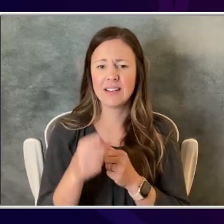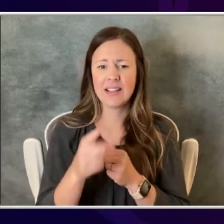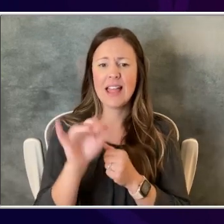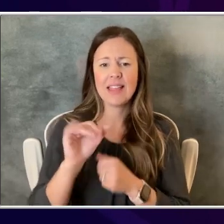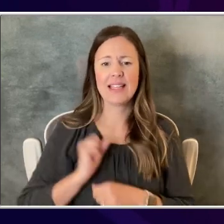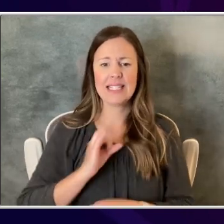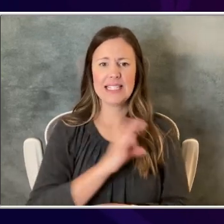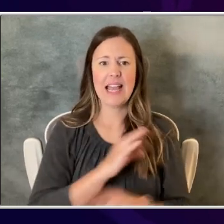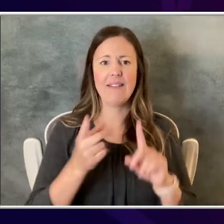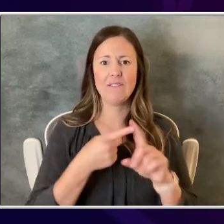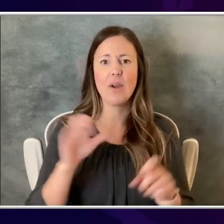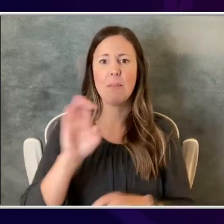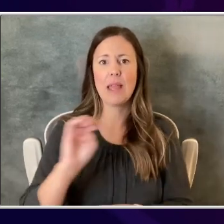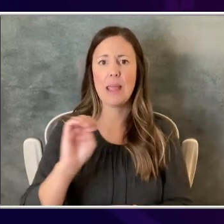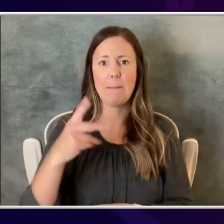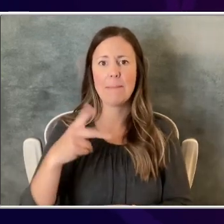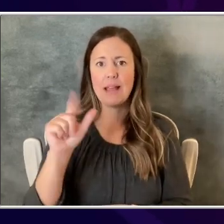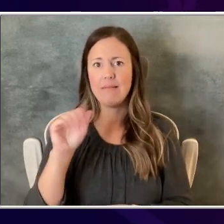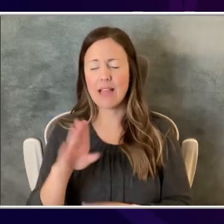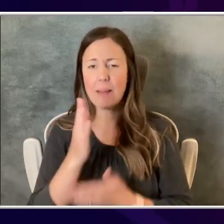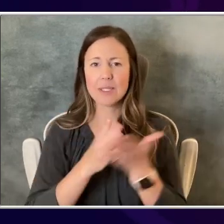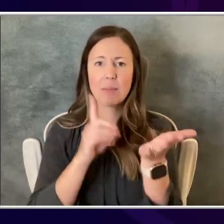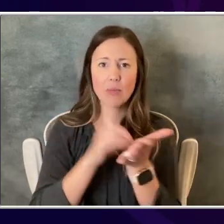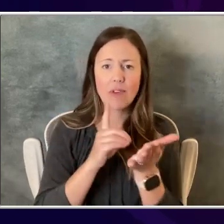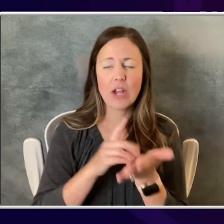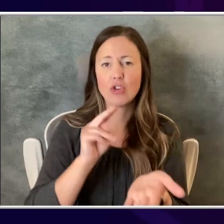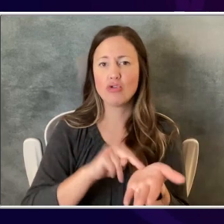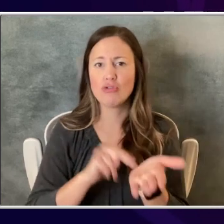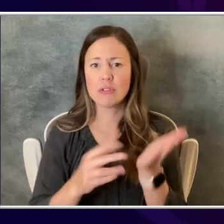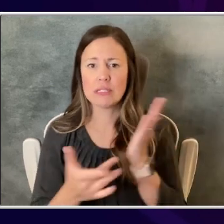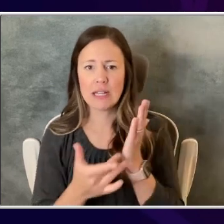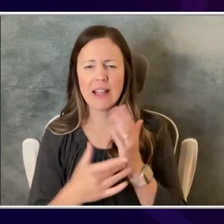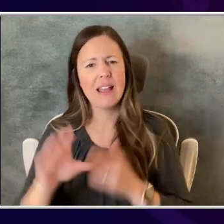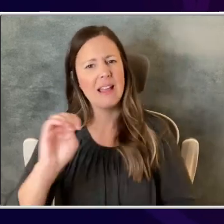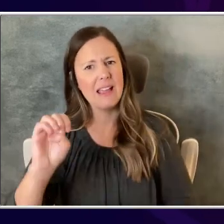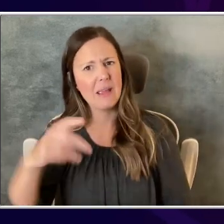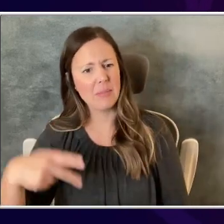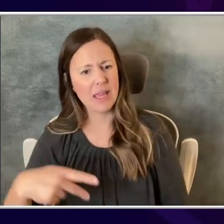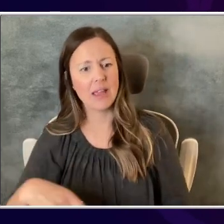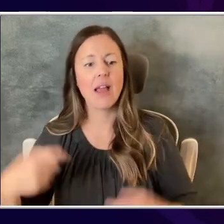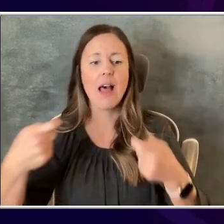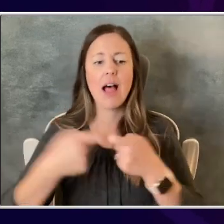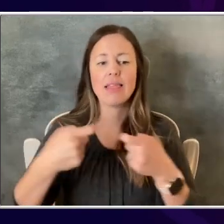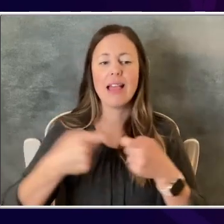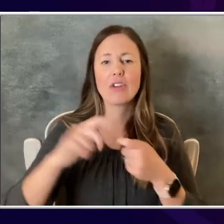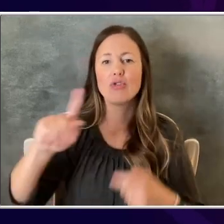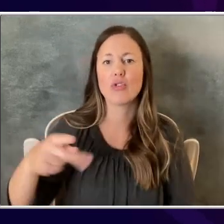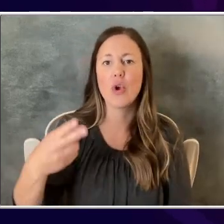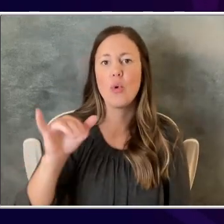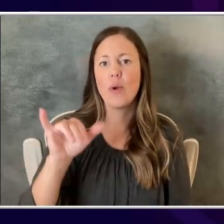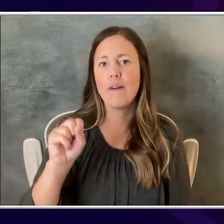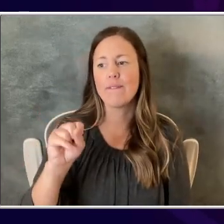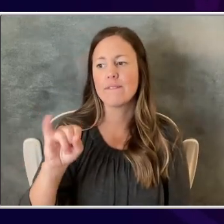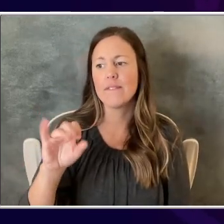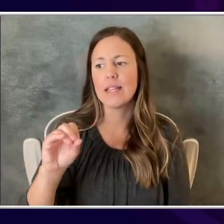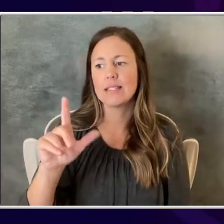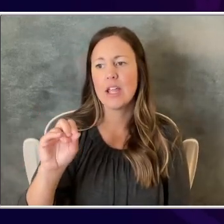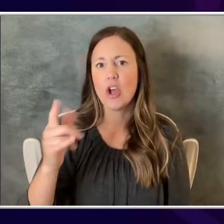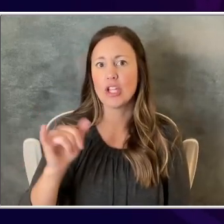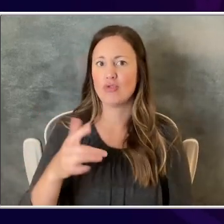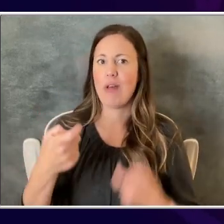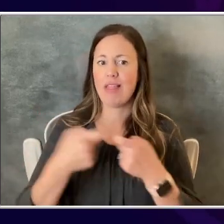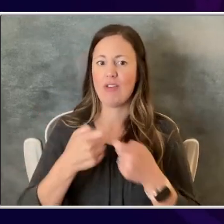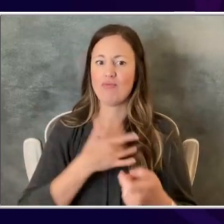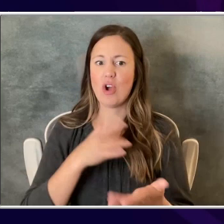of our providers and nurses and technicians. What does EP stand for our viewers? Electrophysiology, so it's like electrical heart doctor. So that's a lot